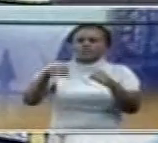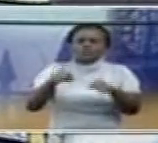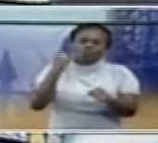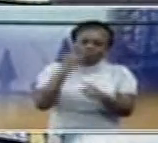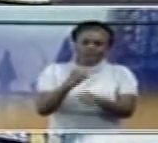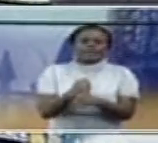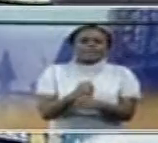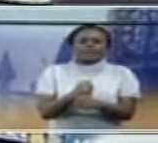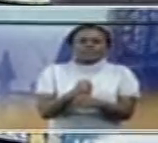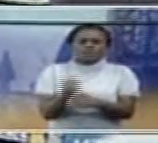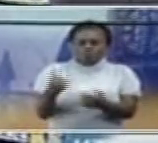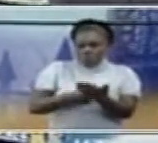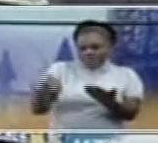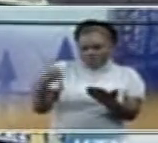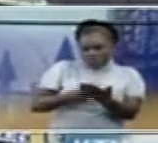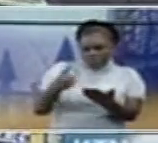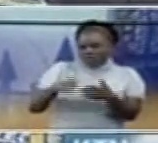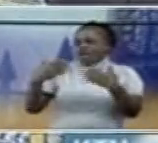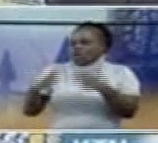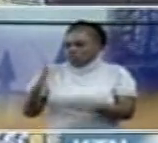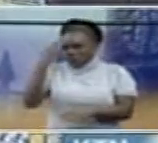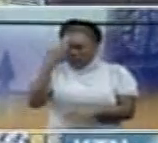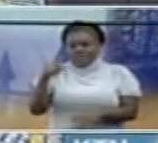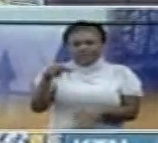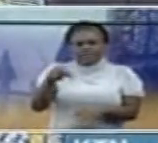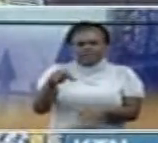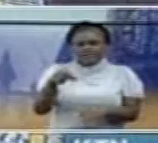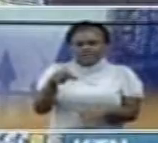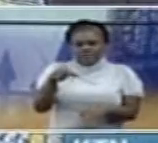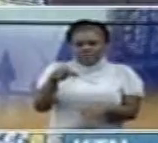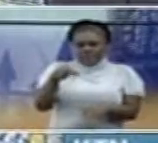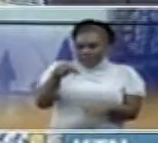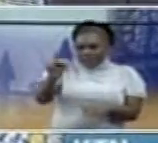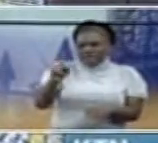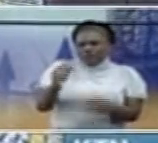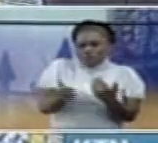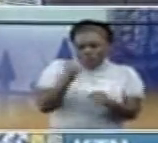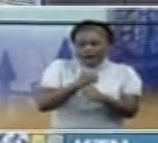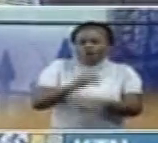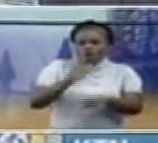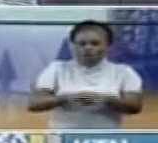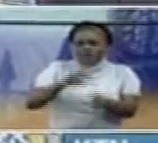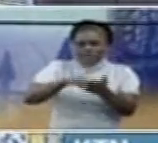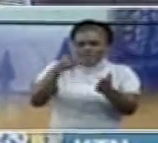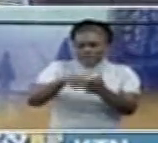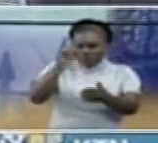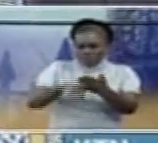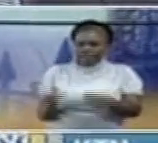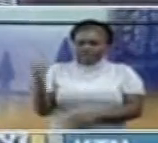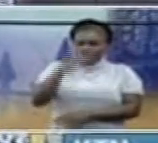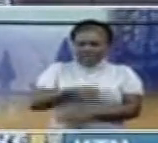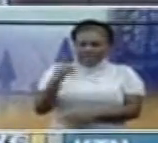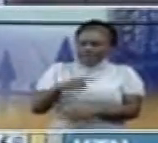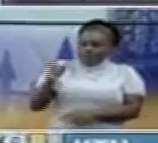the housework each week is lost because this is what was being taken care of by the woman. And this essentially means that every day the woman is